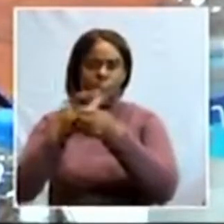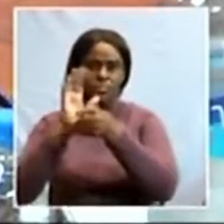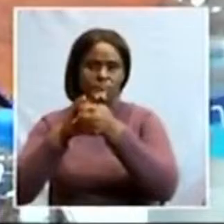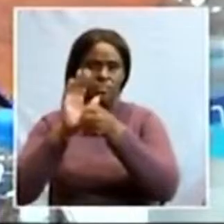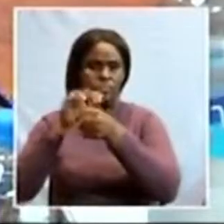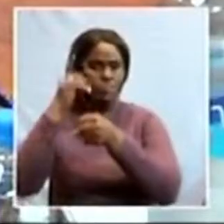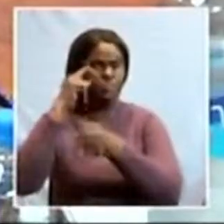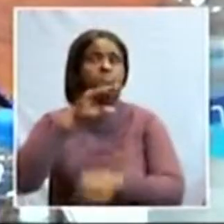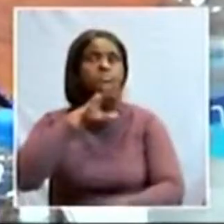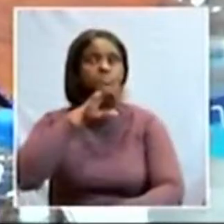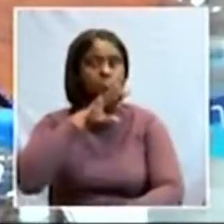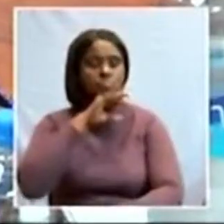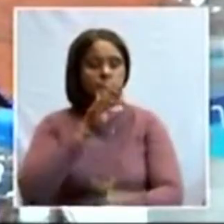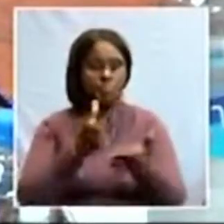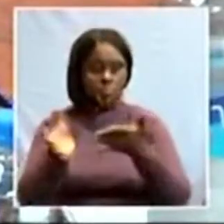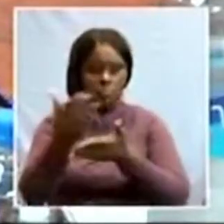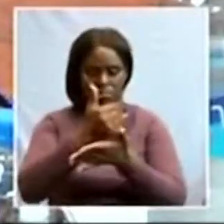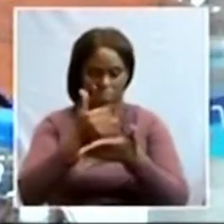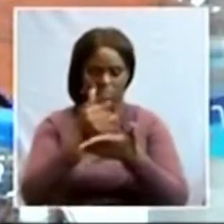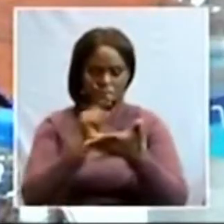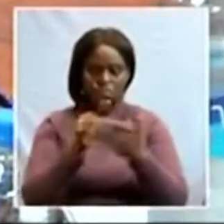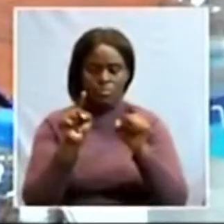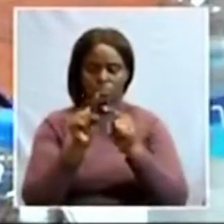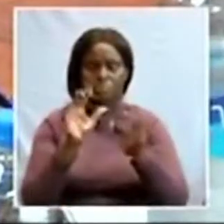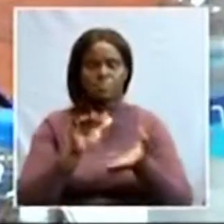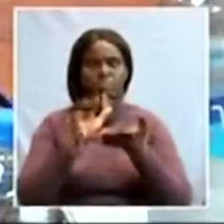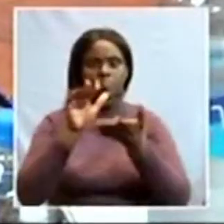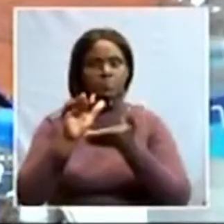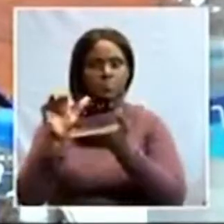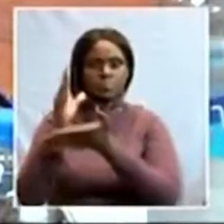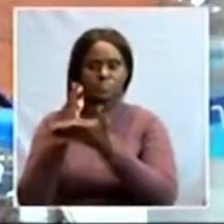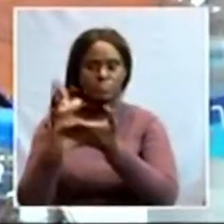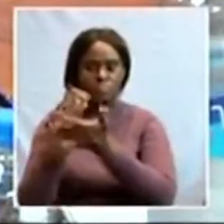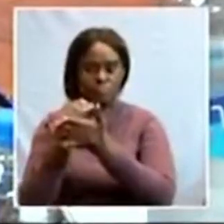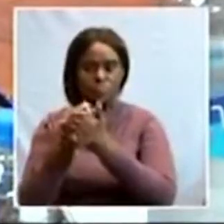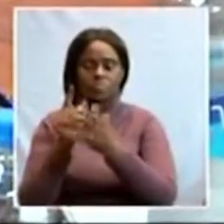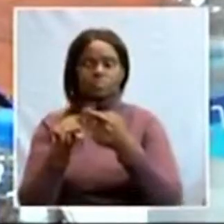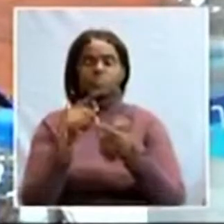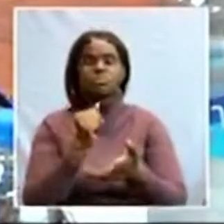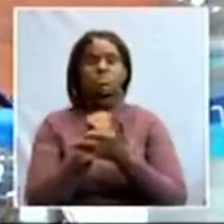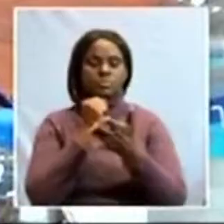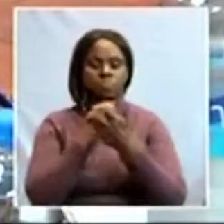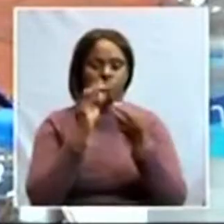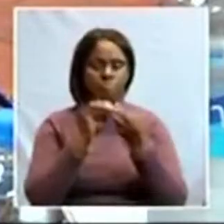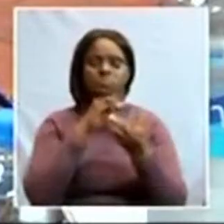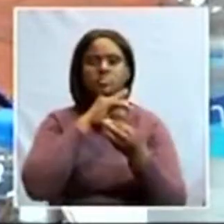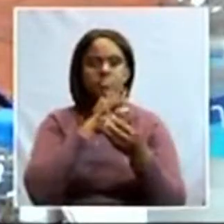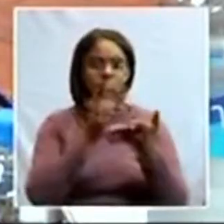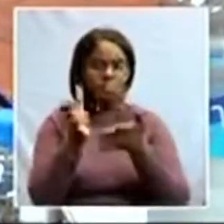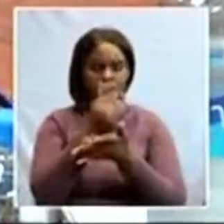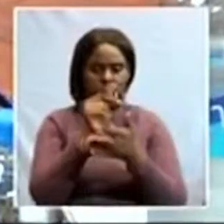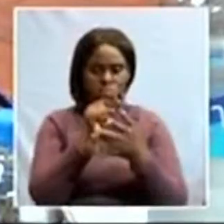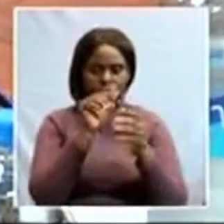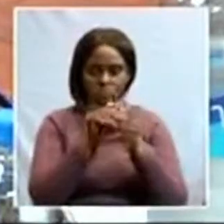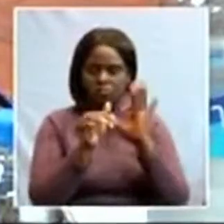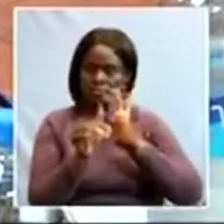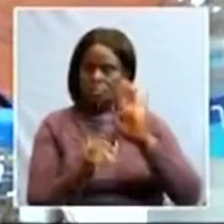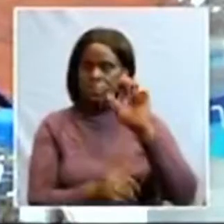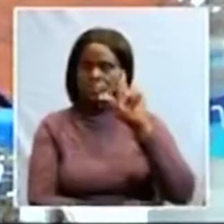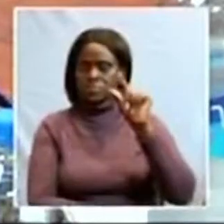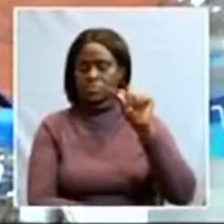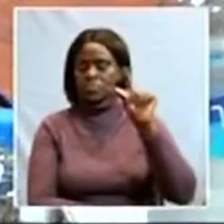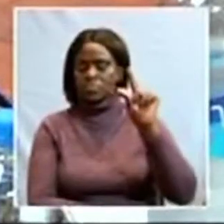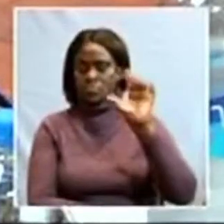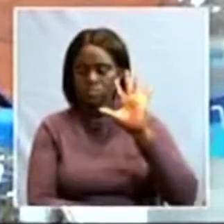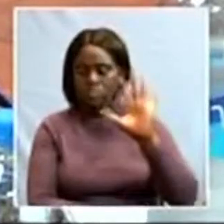solid waste collection and allocated sub-funds to facilitate solid waste collection in the